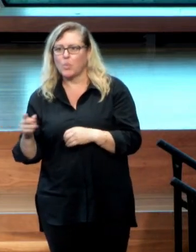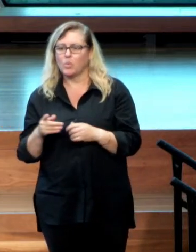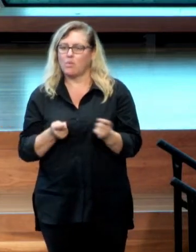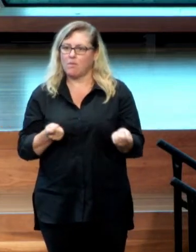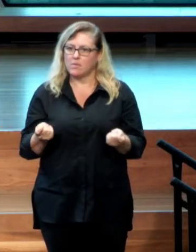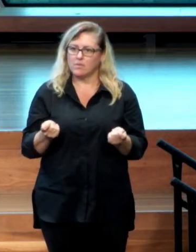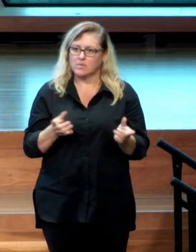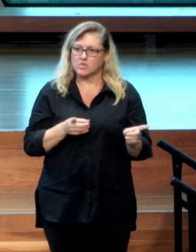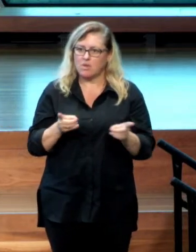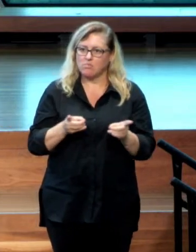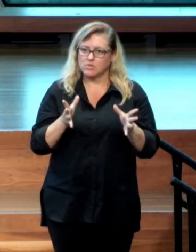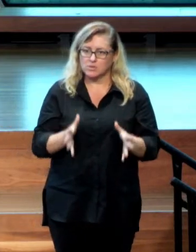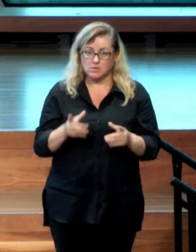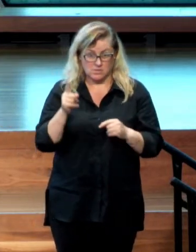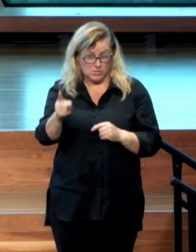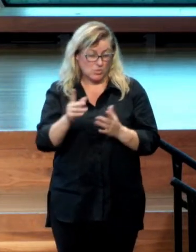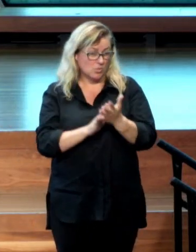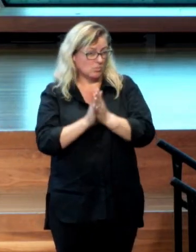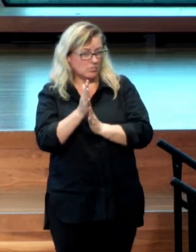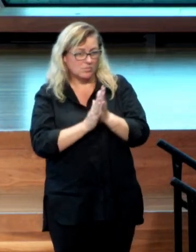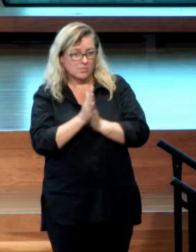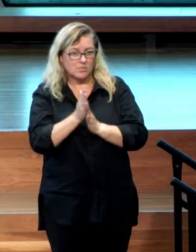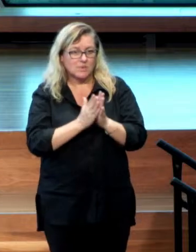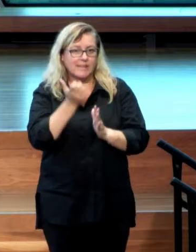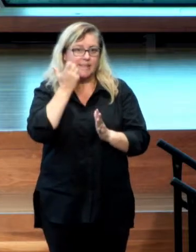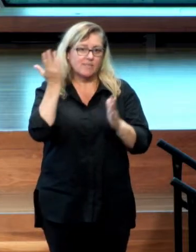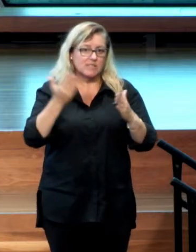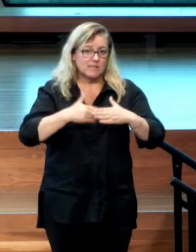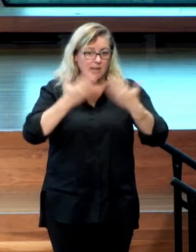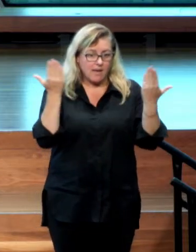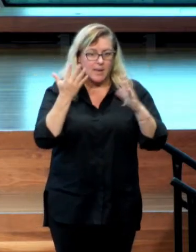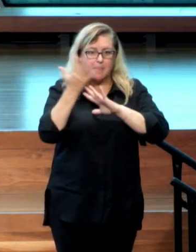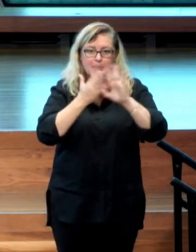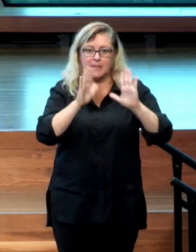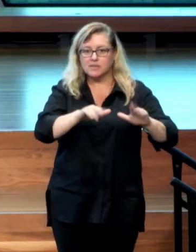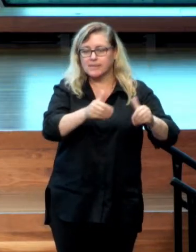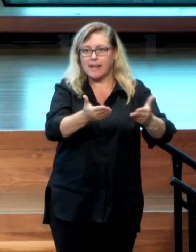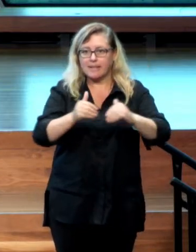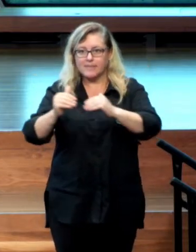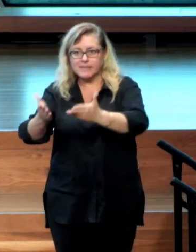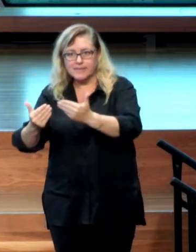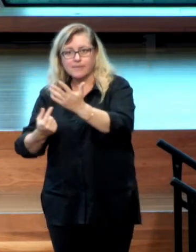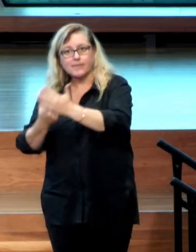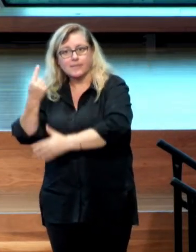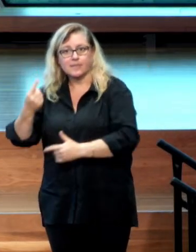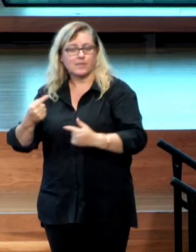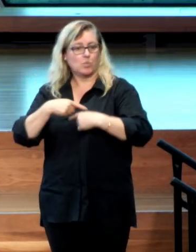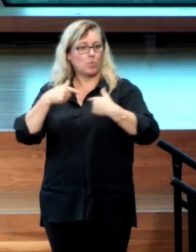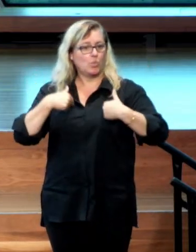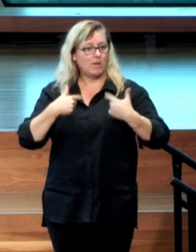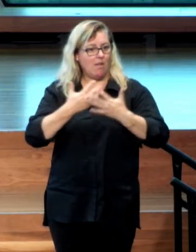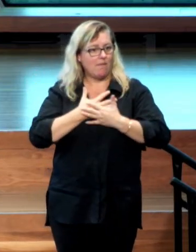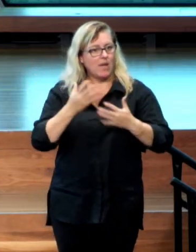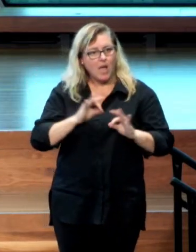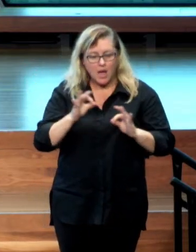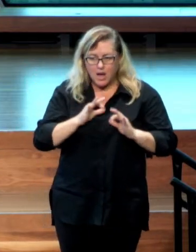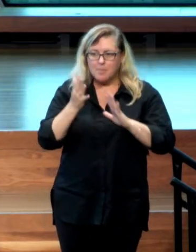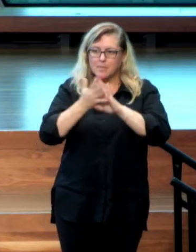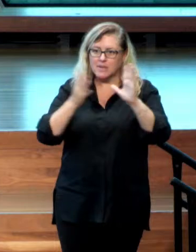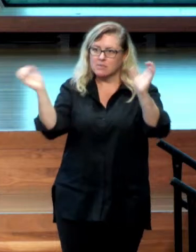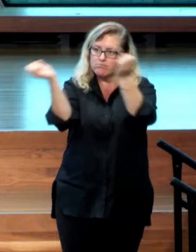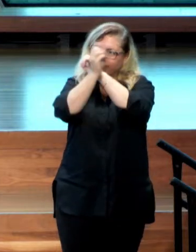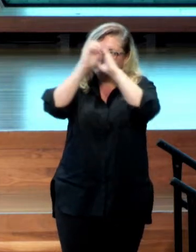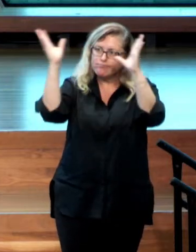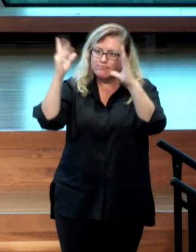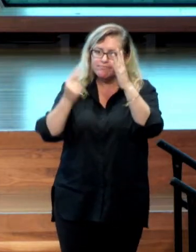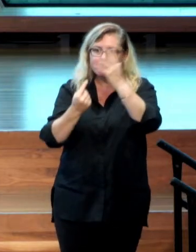and dedication you show day in and day out doesn't just deliver the events and programs we love, it promotes big ideas being